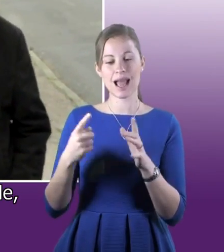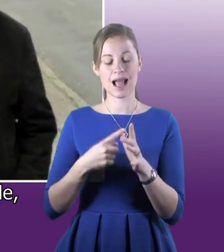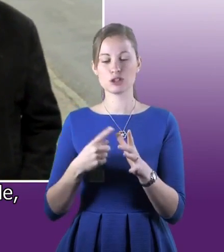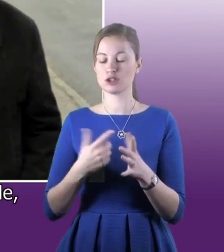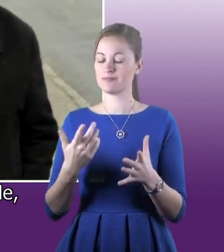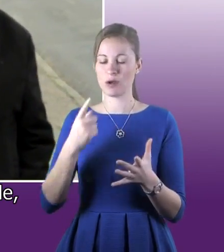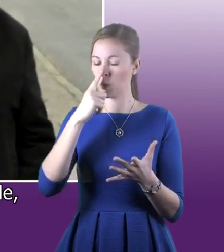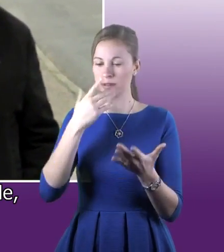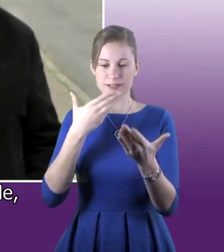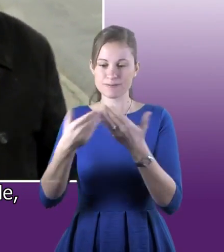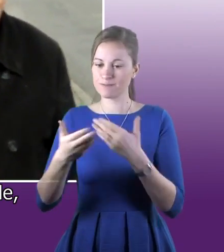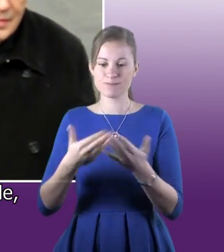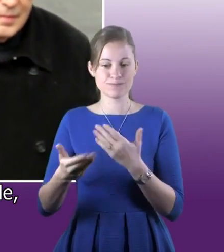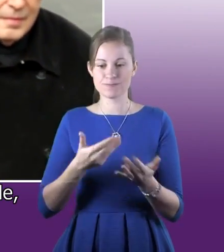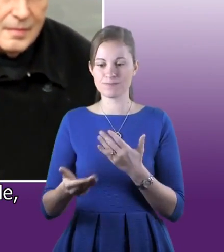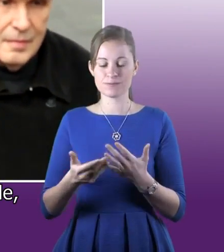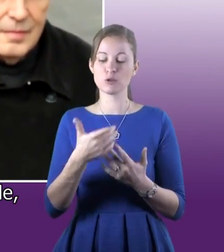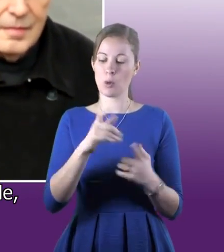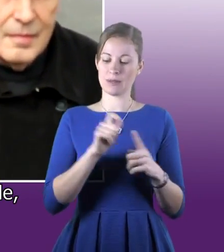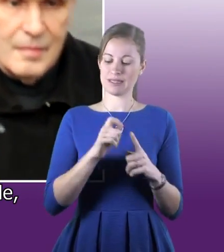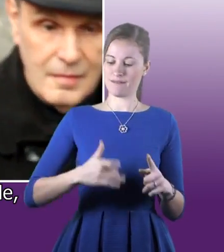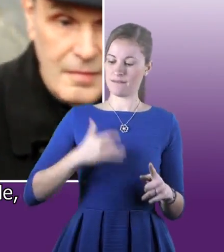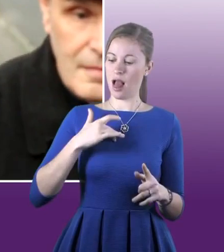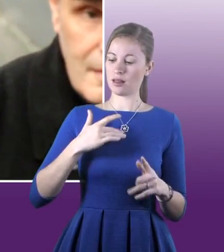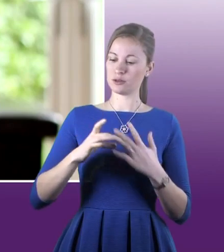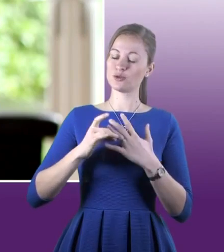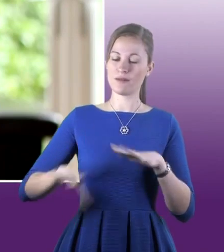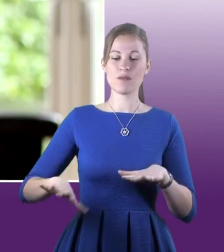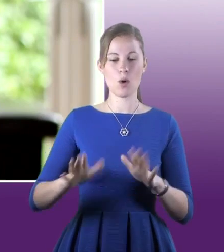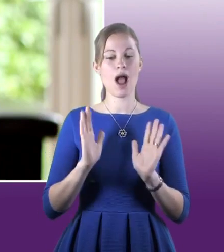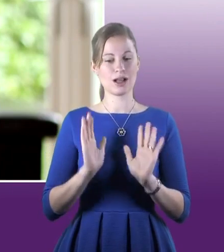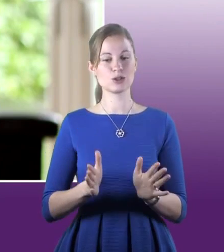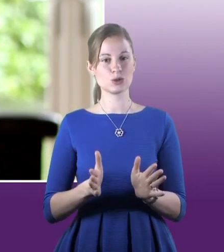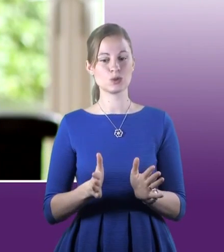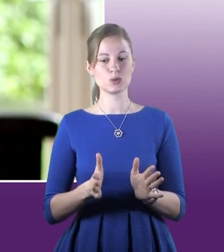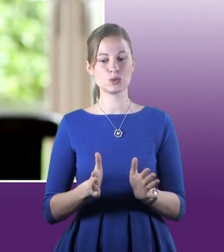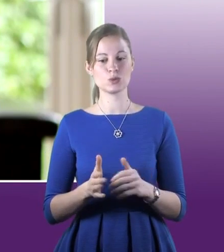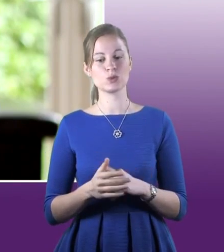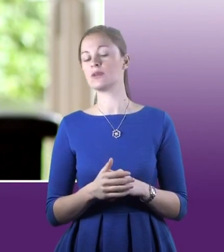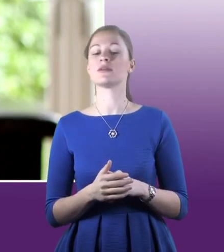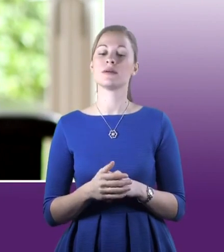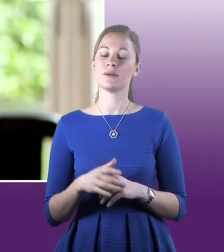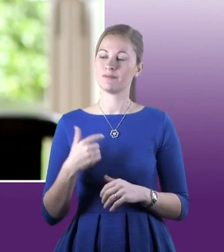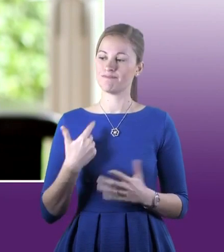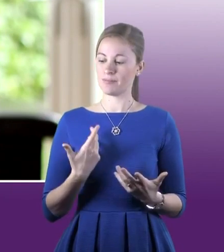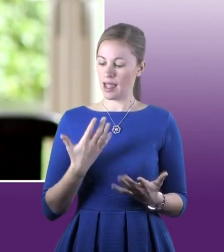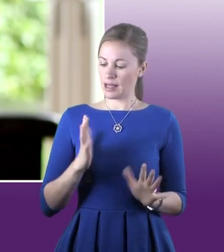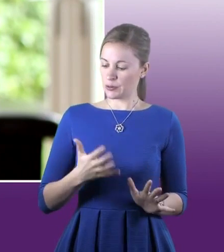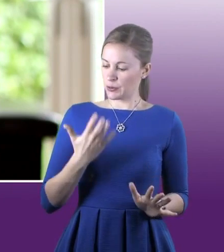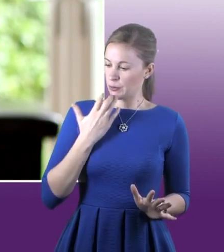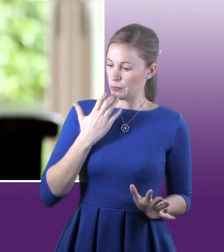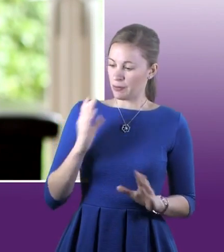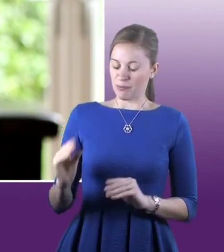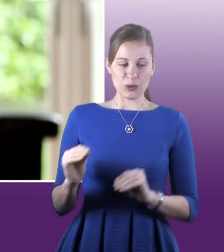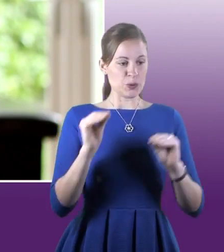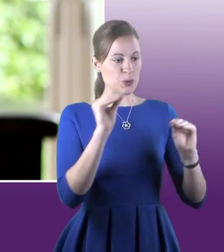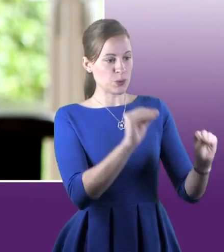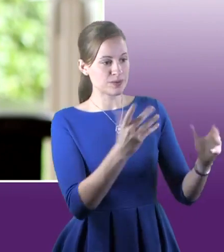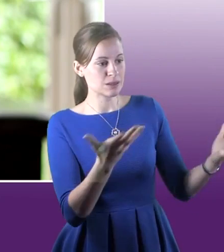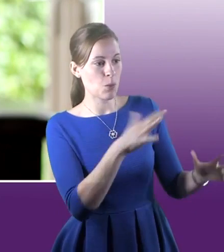irreconcilable, and Peter felt divorce was inevitable. I had to find somewhere else to live.